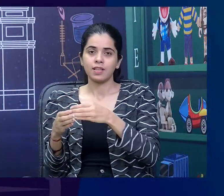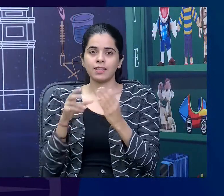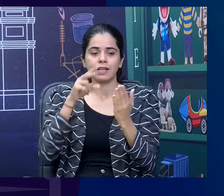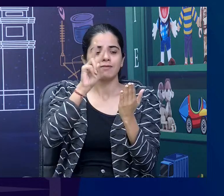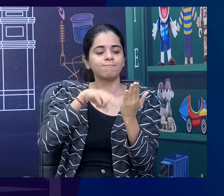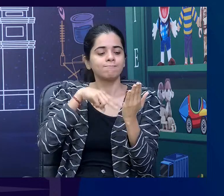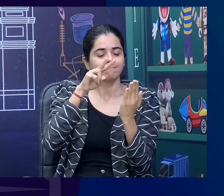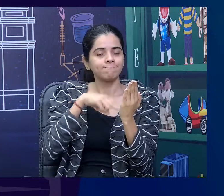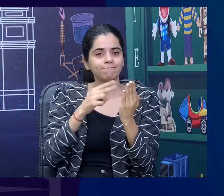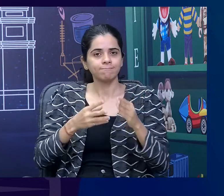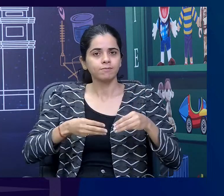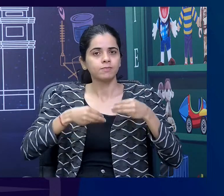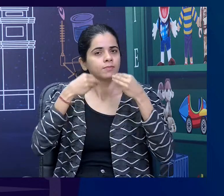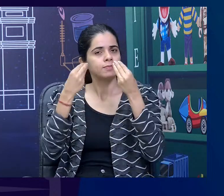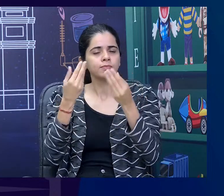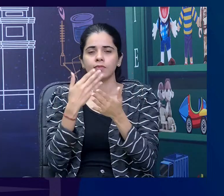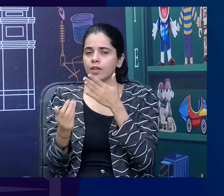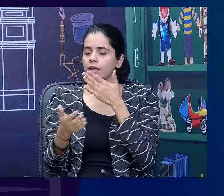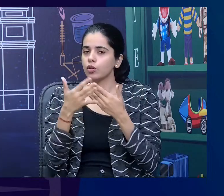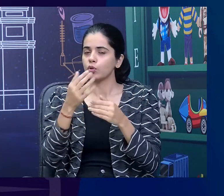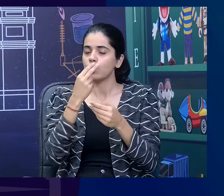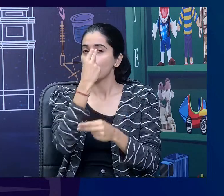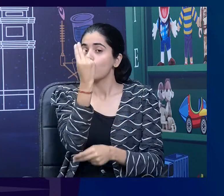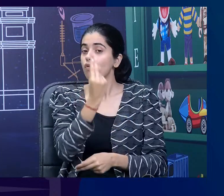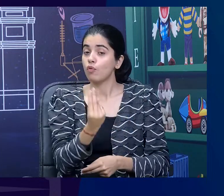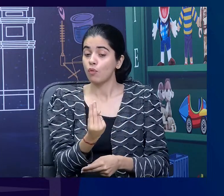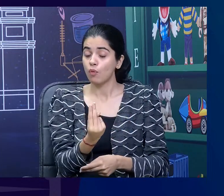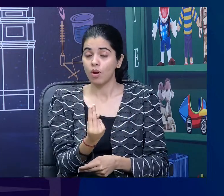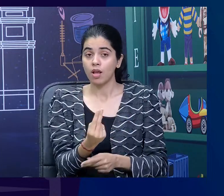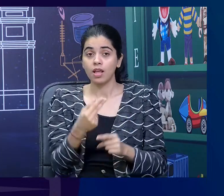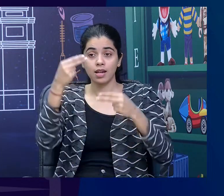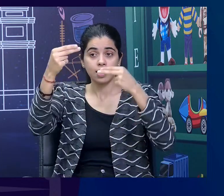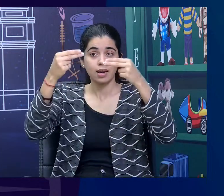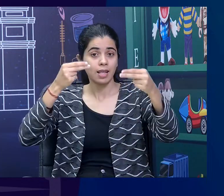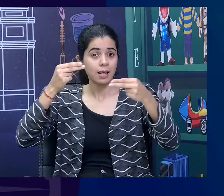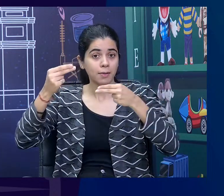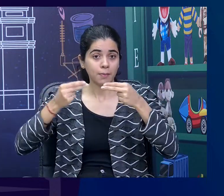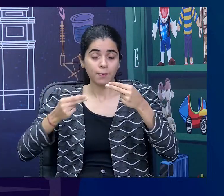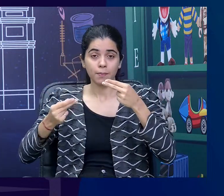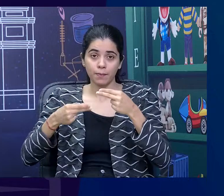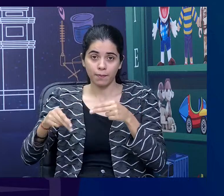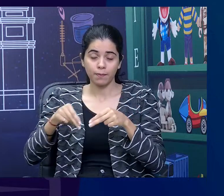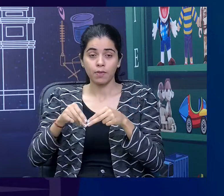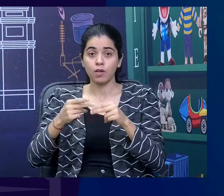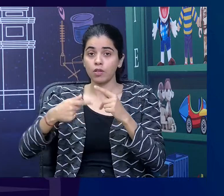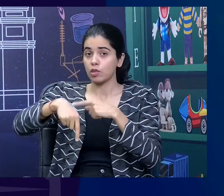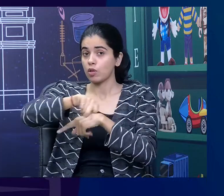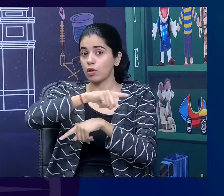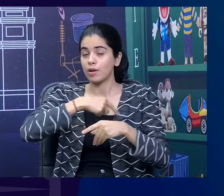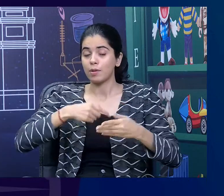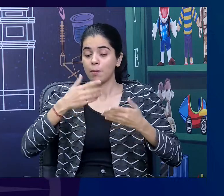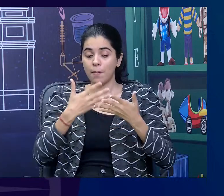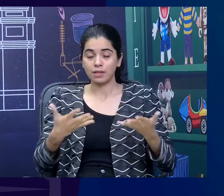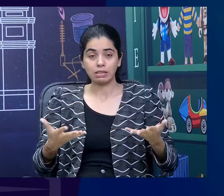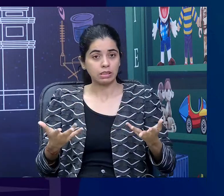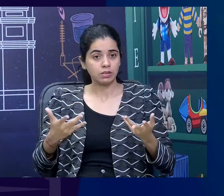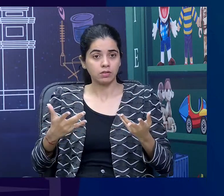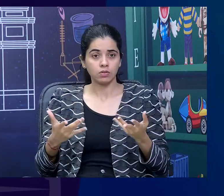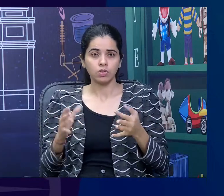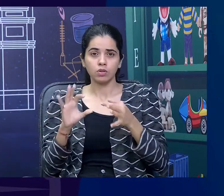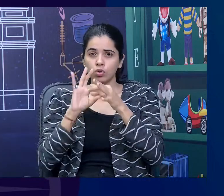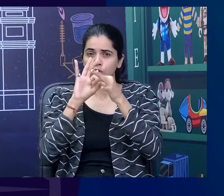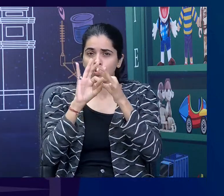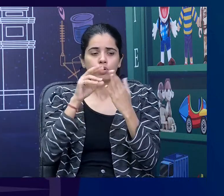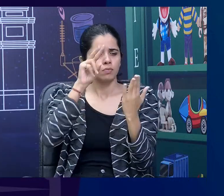reading material. She said, whatever you have drawn, try to name the parts. And she said, this reading material for each child in the group she gave. And she said, you